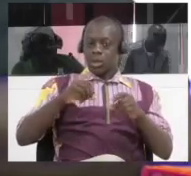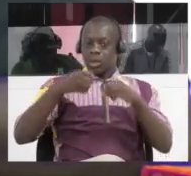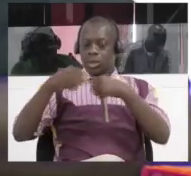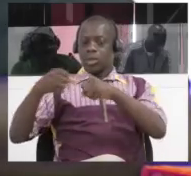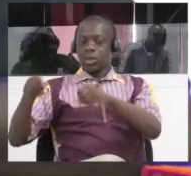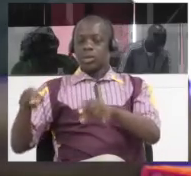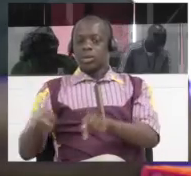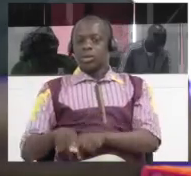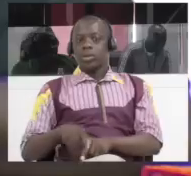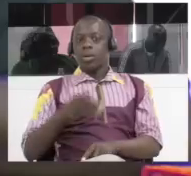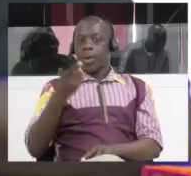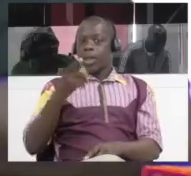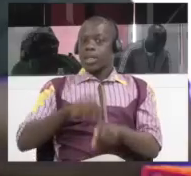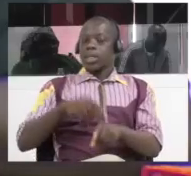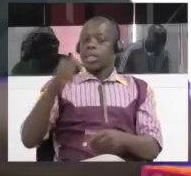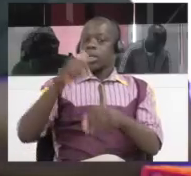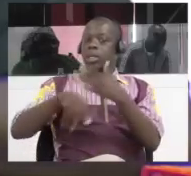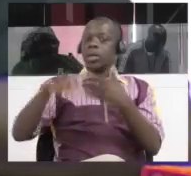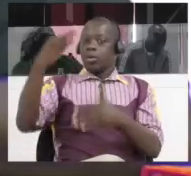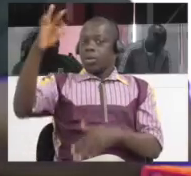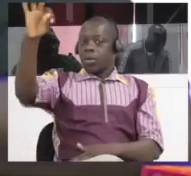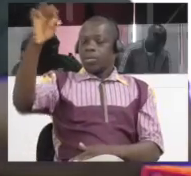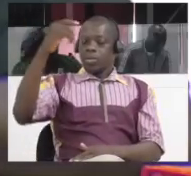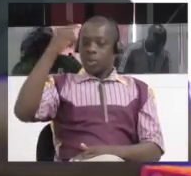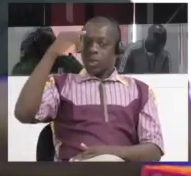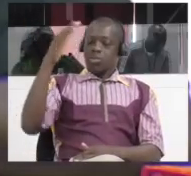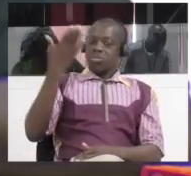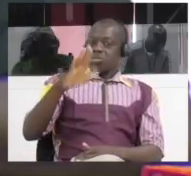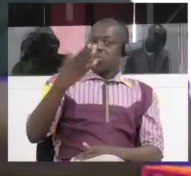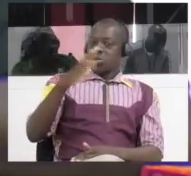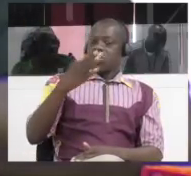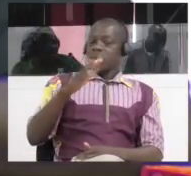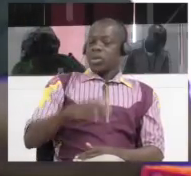was in Farafeje, but it must have been designed by